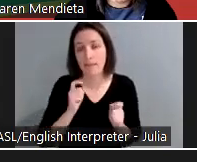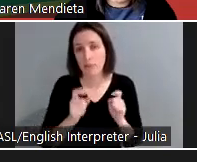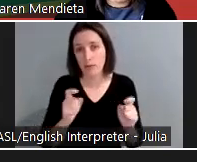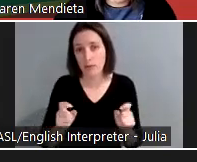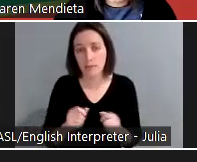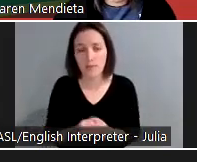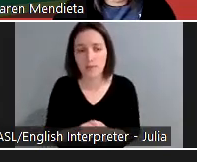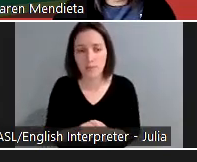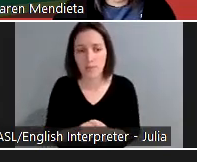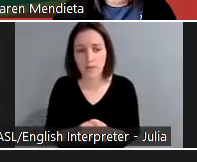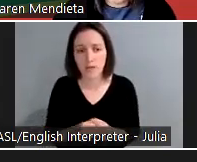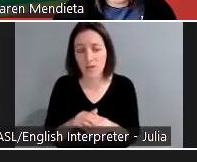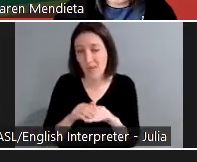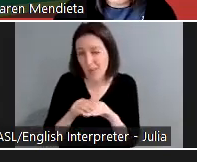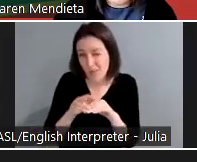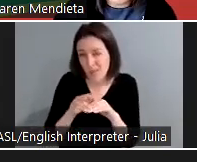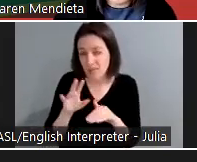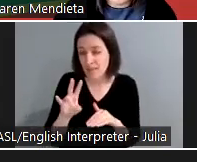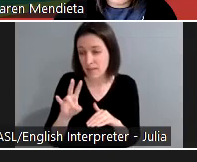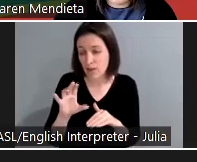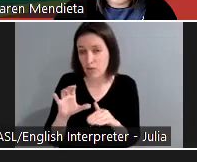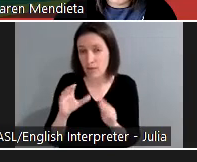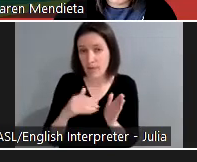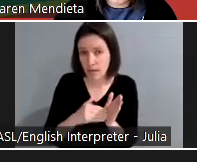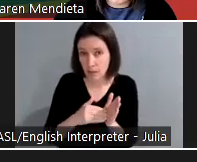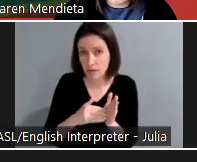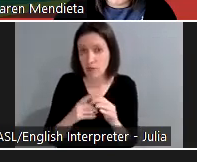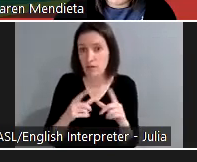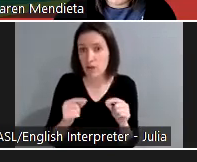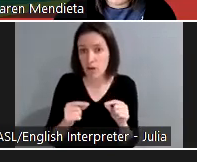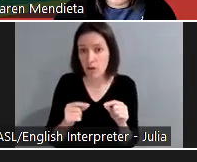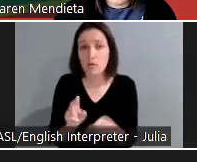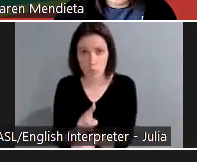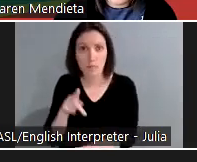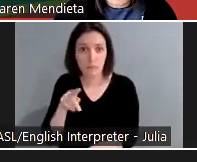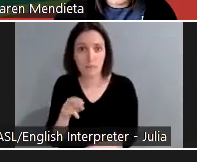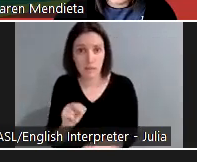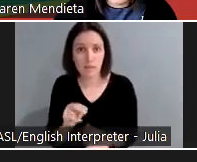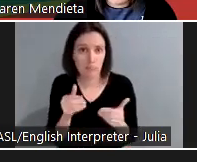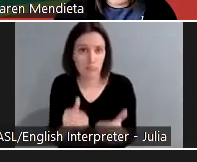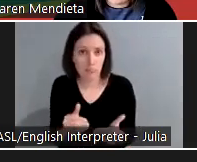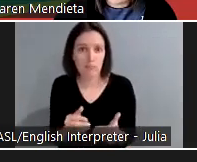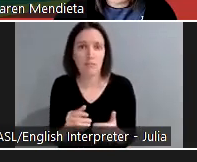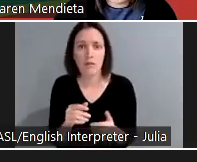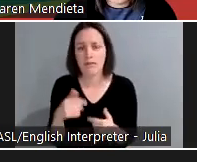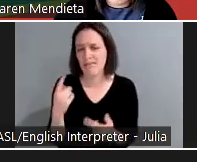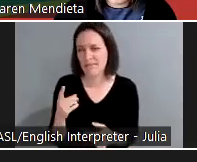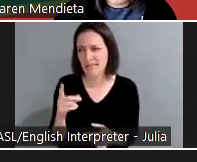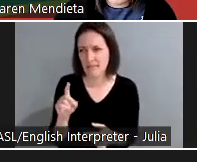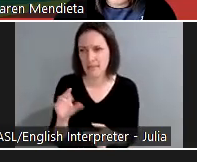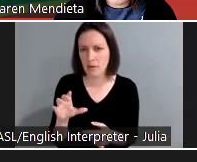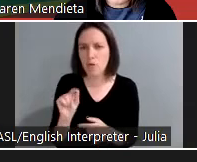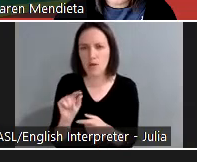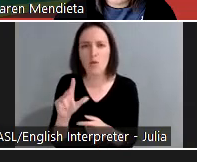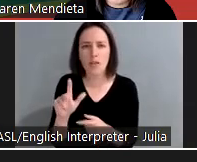Just over 700,000 cards were pinned as of December 2023. That is the number of households who called